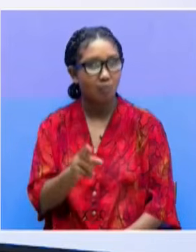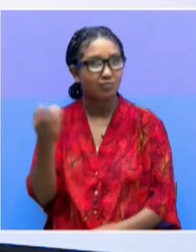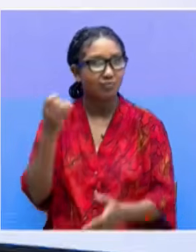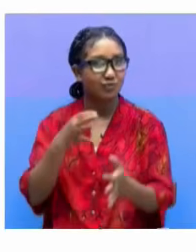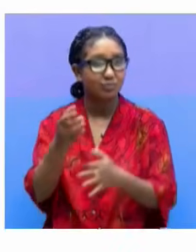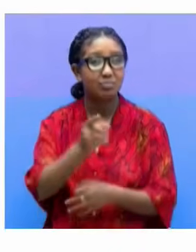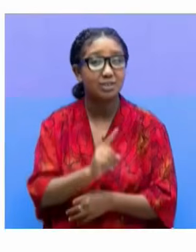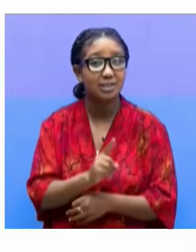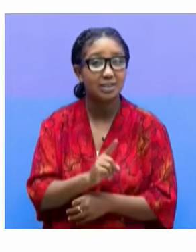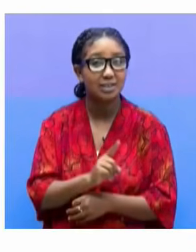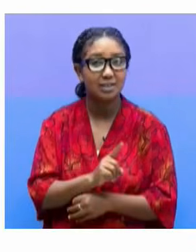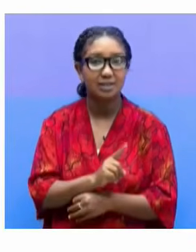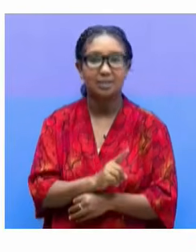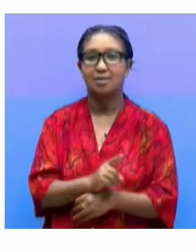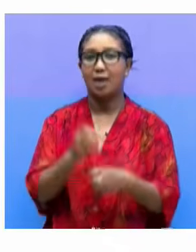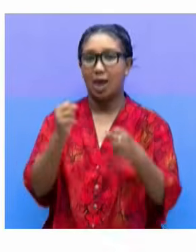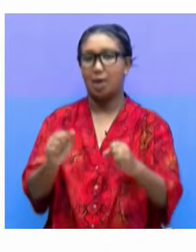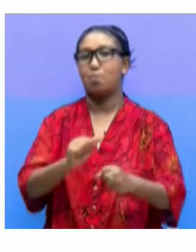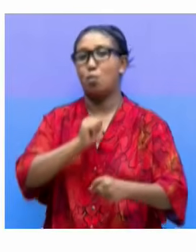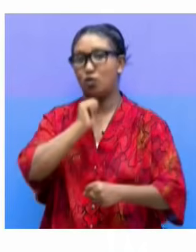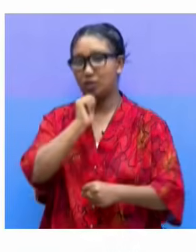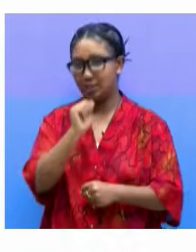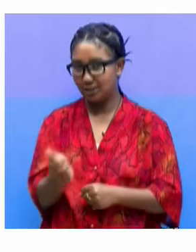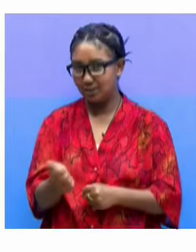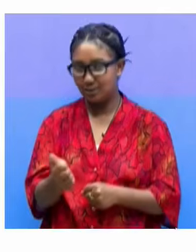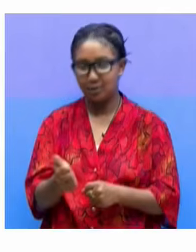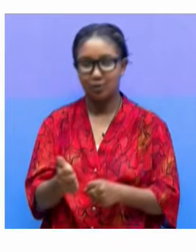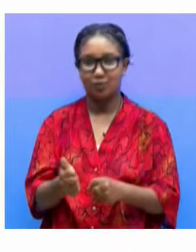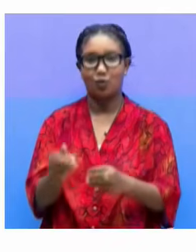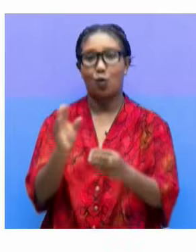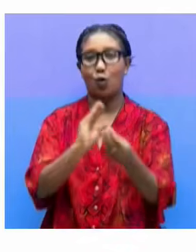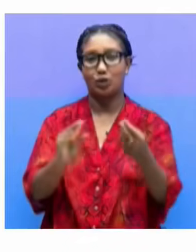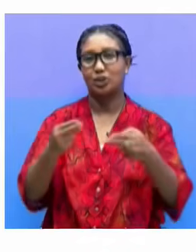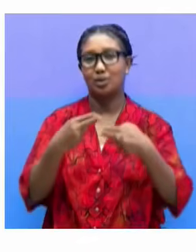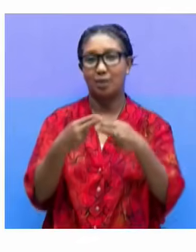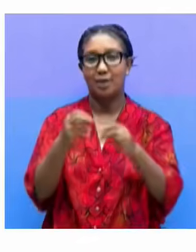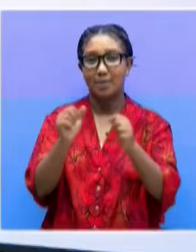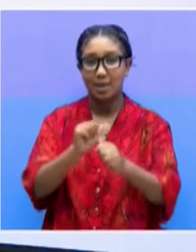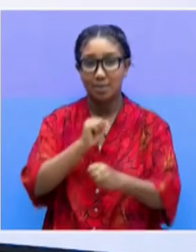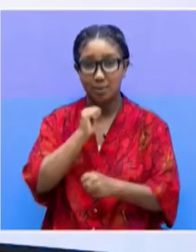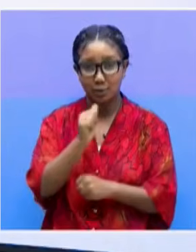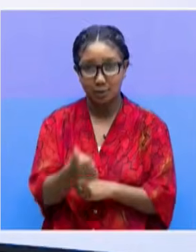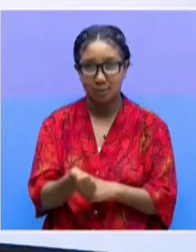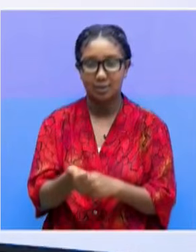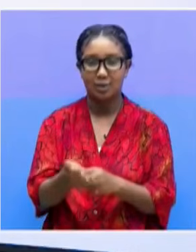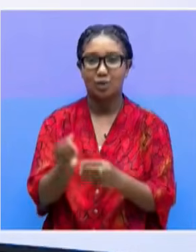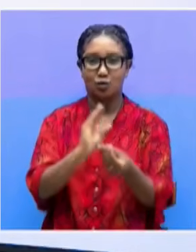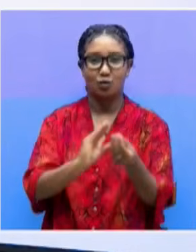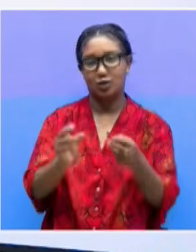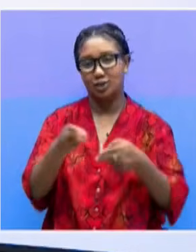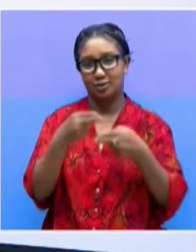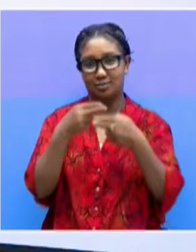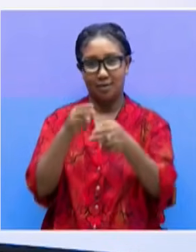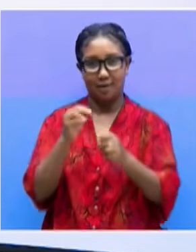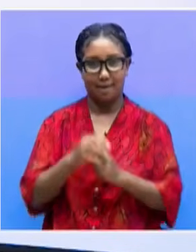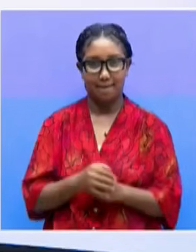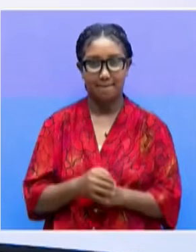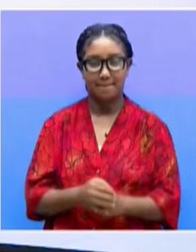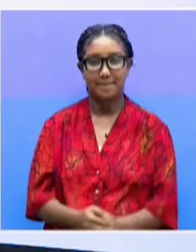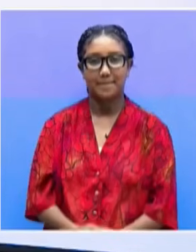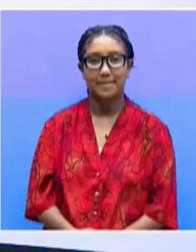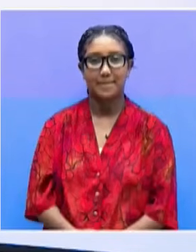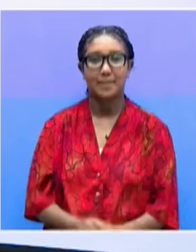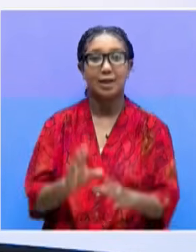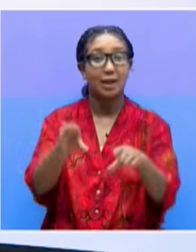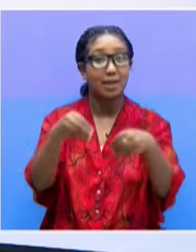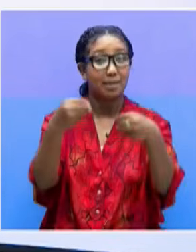told you, what? Here. Impossible. It is what? The impossible condition. Okay?